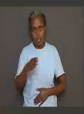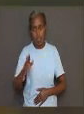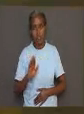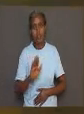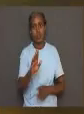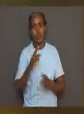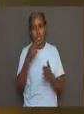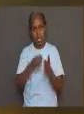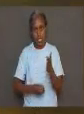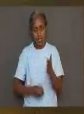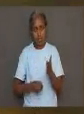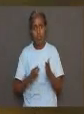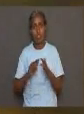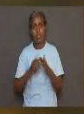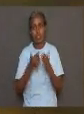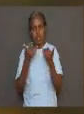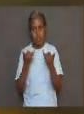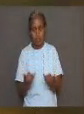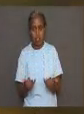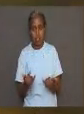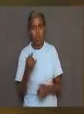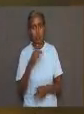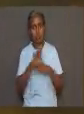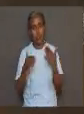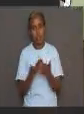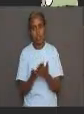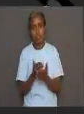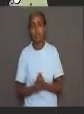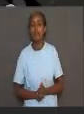result. You can get started now, everyone.